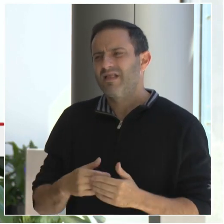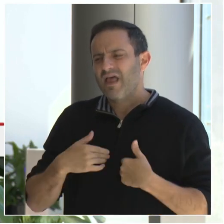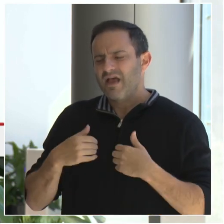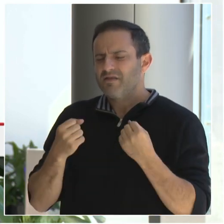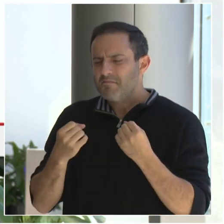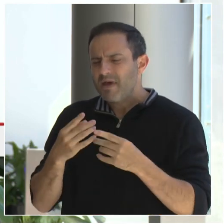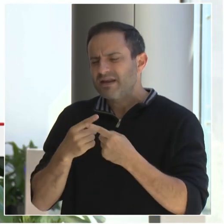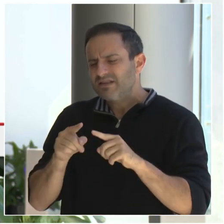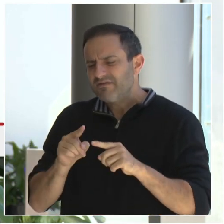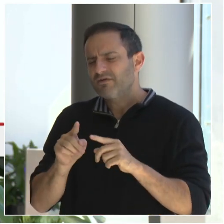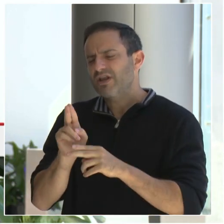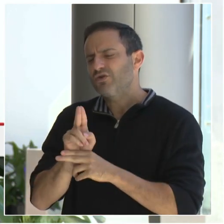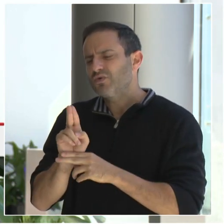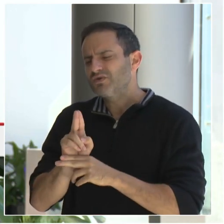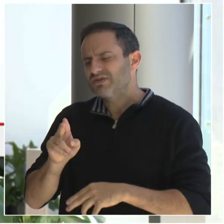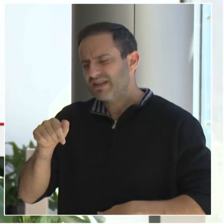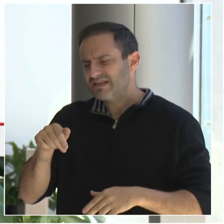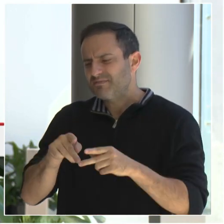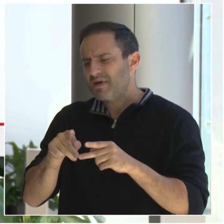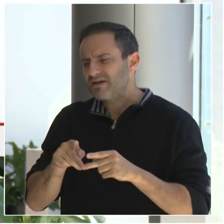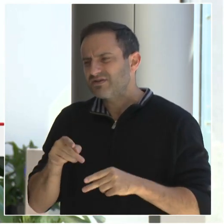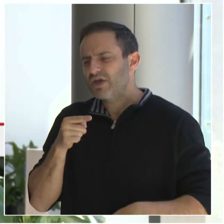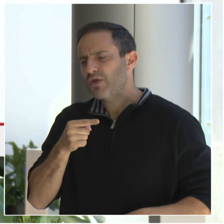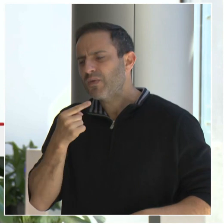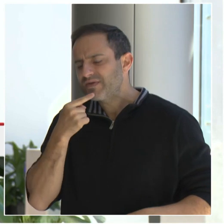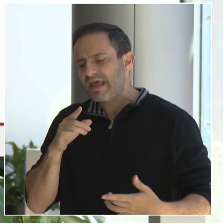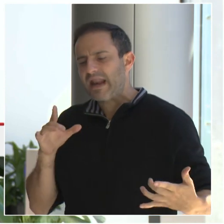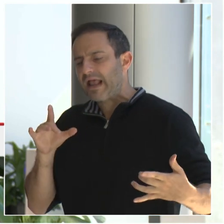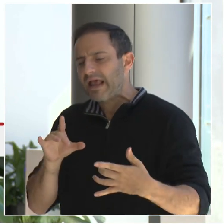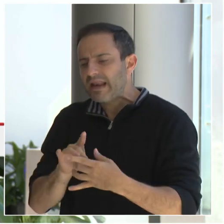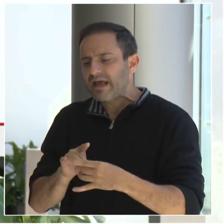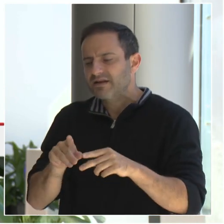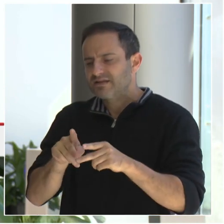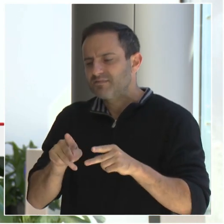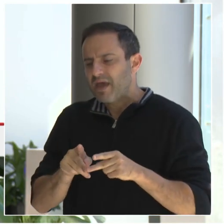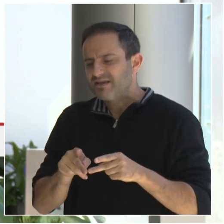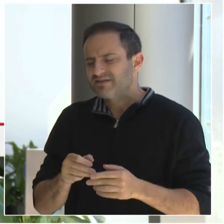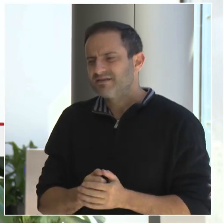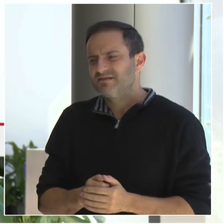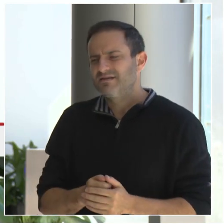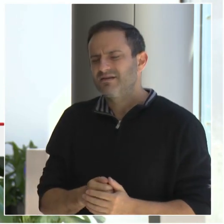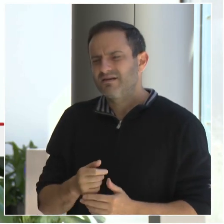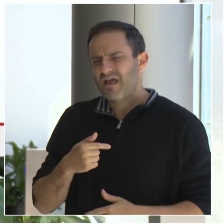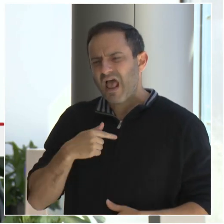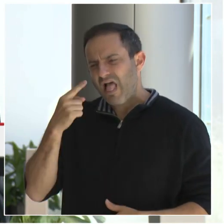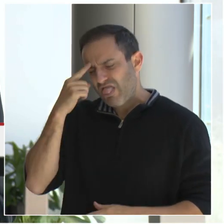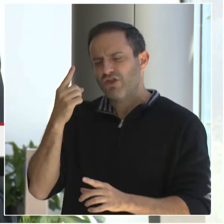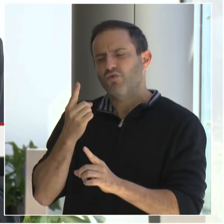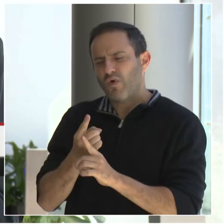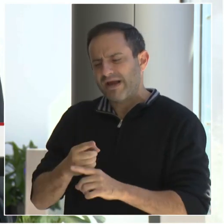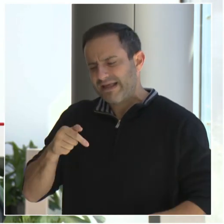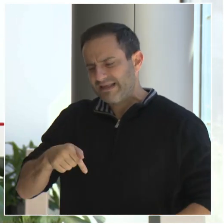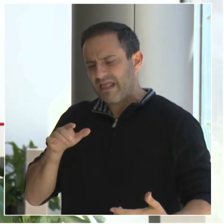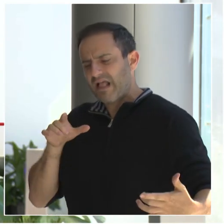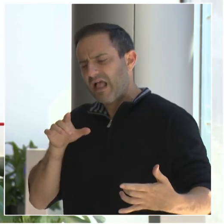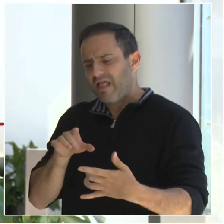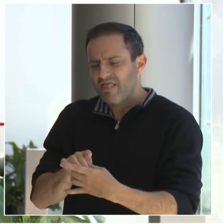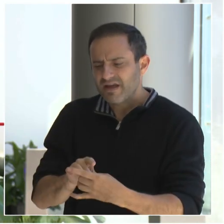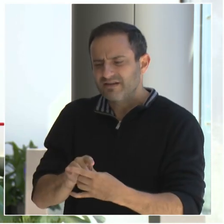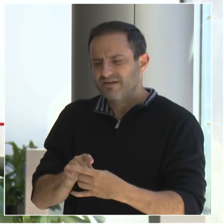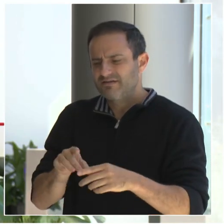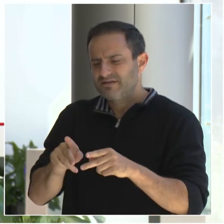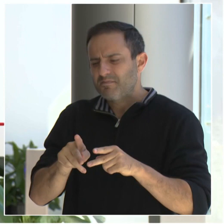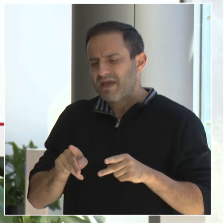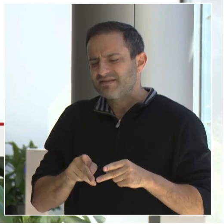uses in a space. And General Manager, you use the word having a connected space, and I think that's so correct, that this is a connected space. And